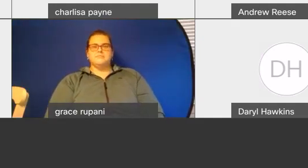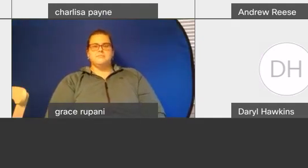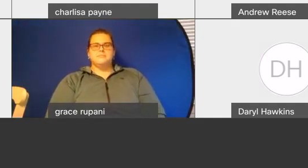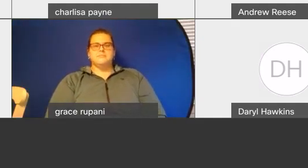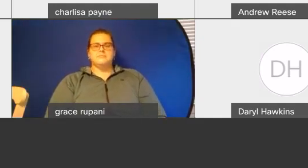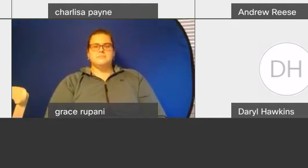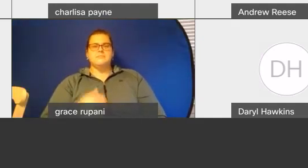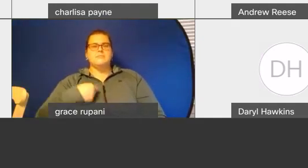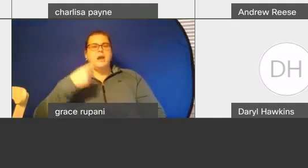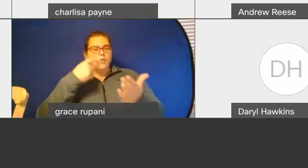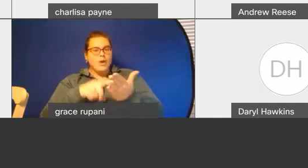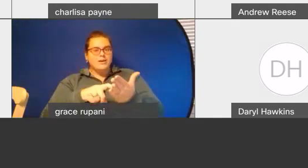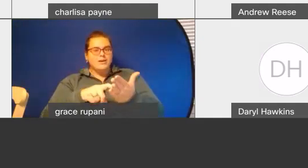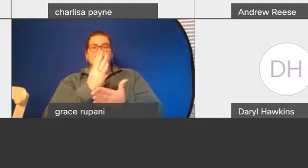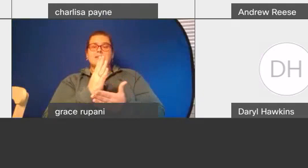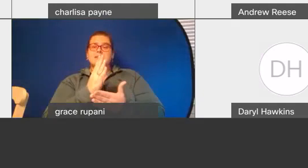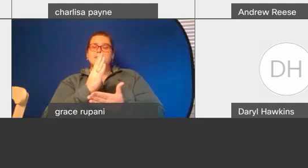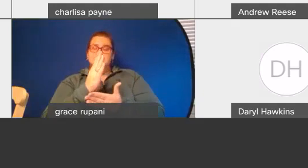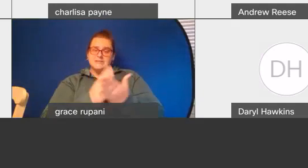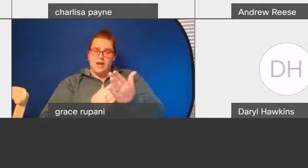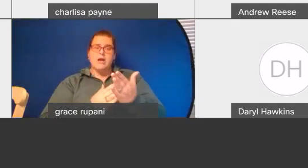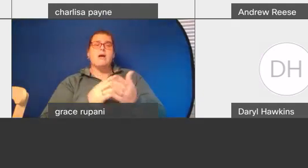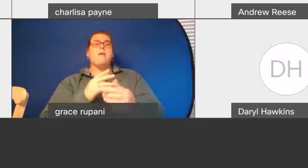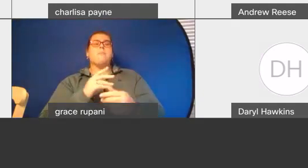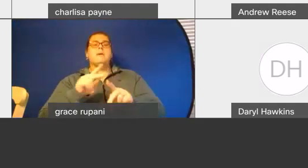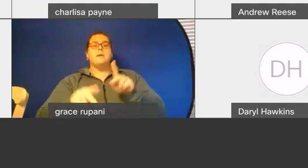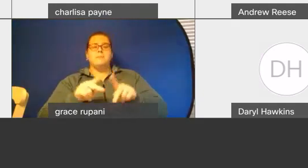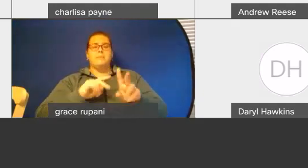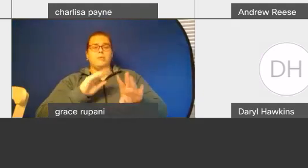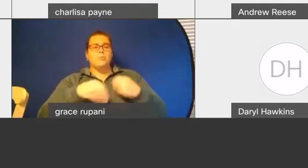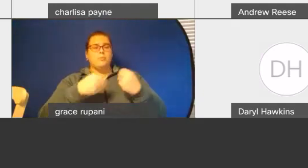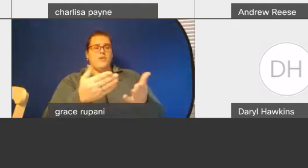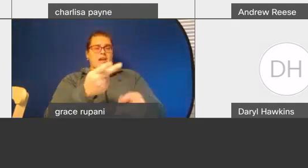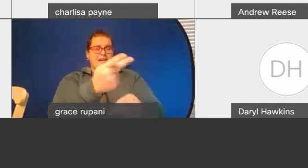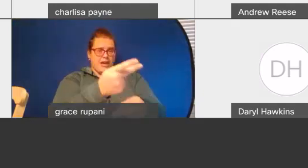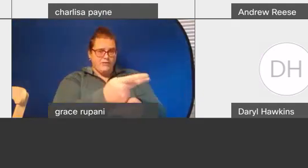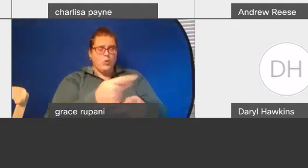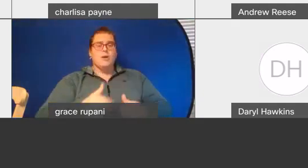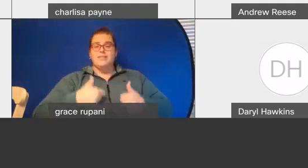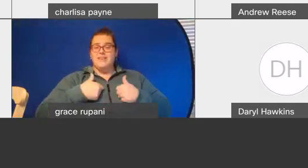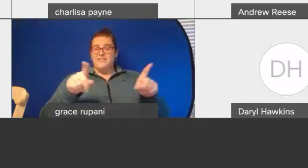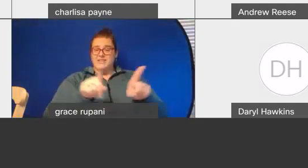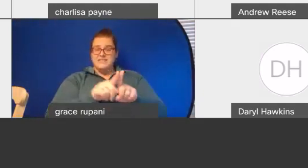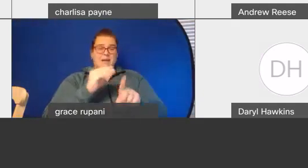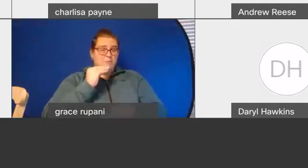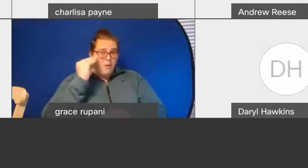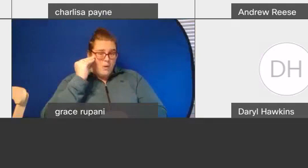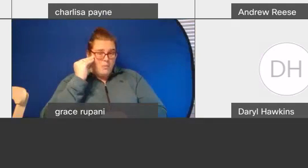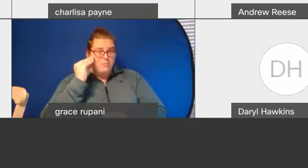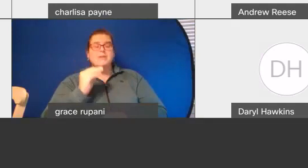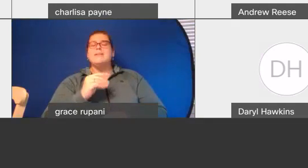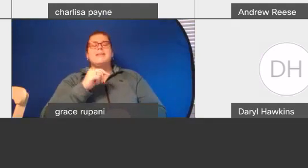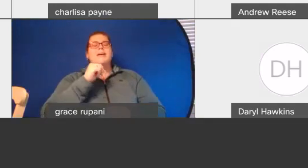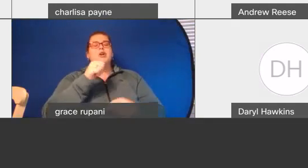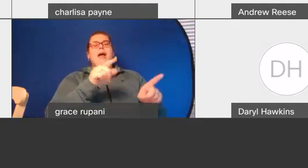the person they are providing care for. They are not the same as other direct care